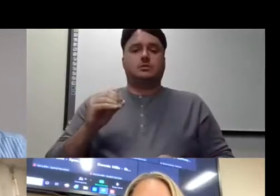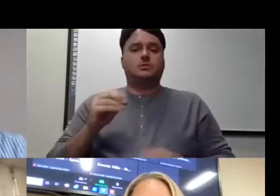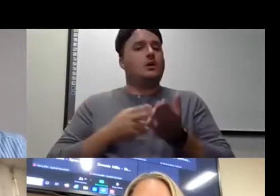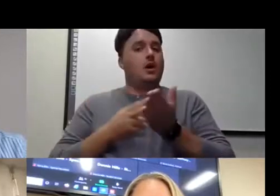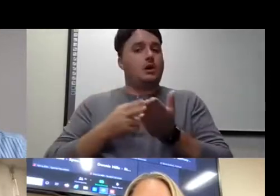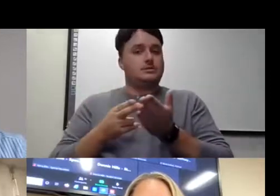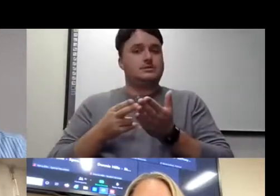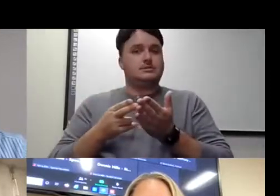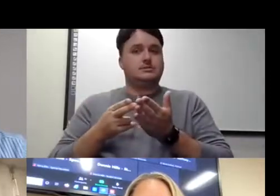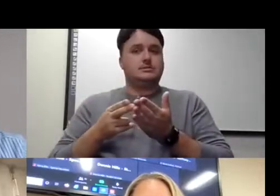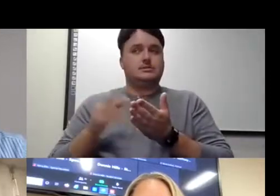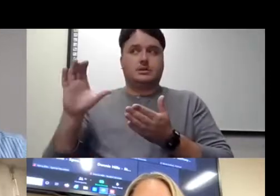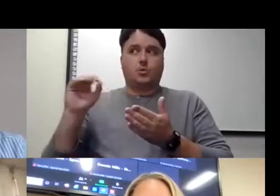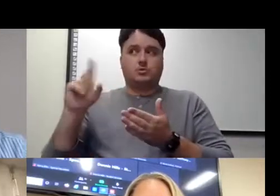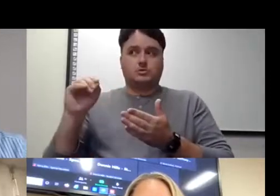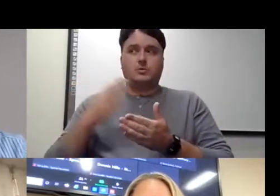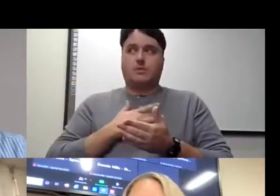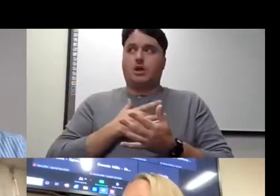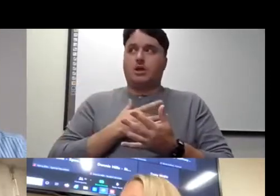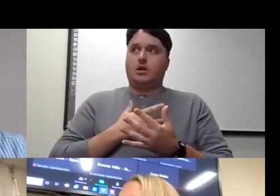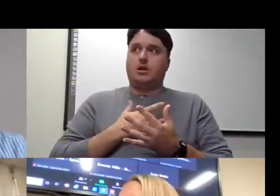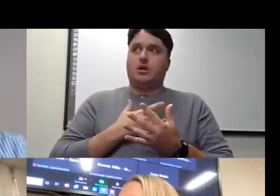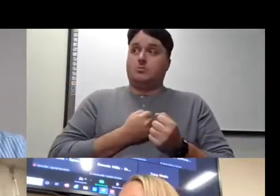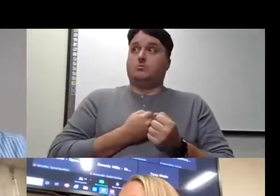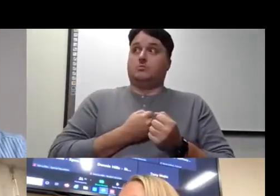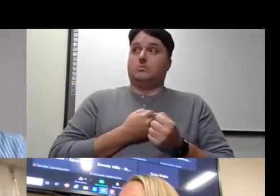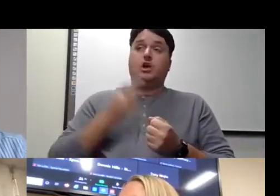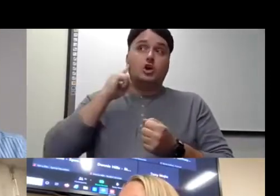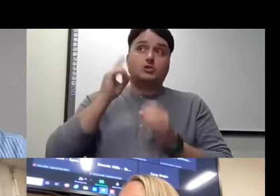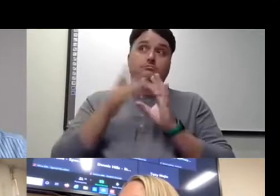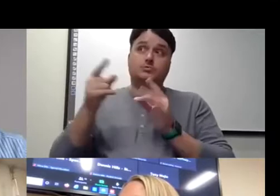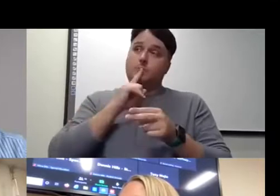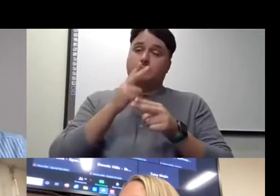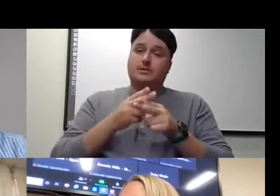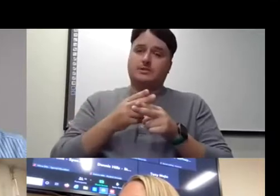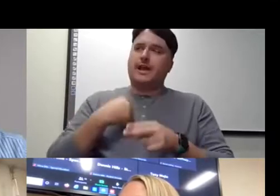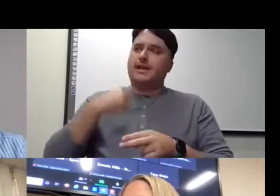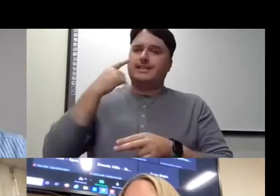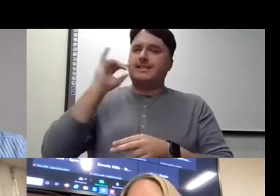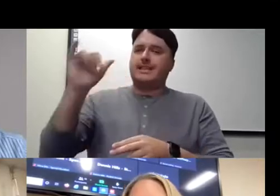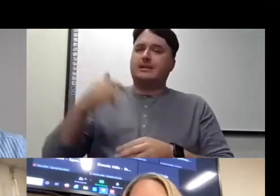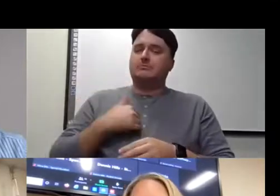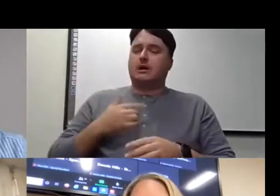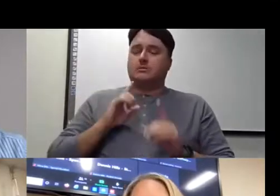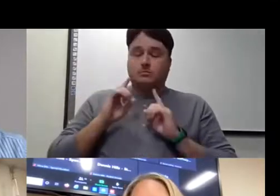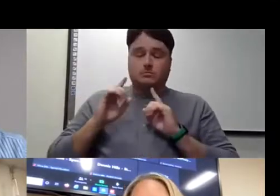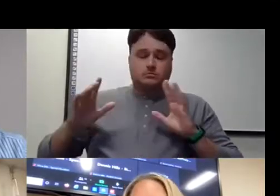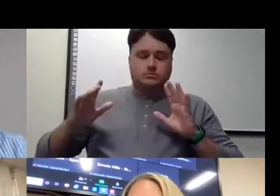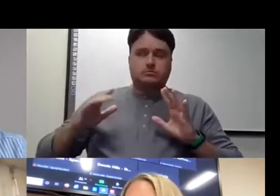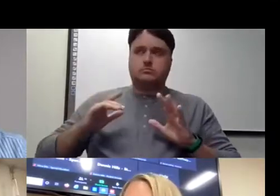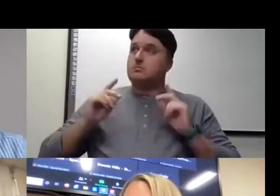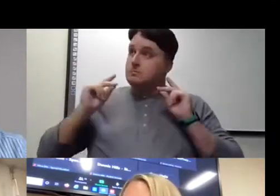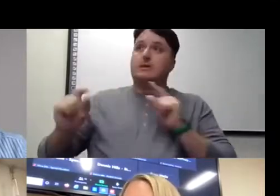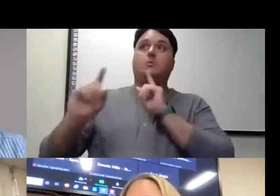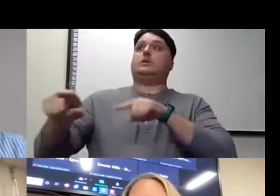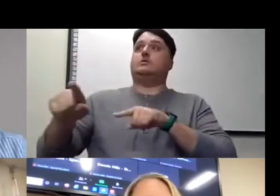Trustee Corzo, my heart stopped when I heard you mention that. And I think that was just the knee-jerk reaction that I have to joint